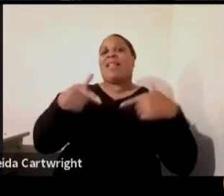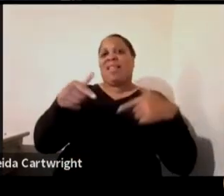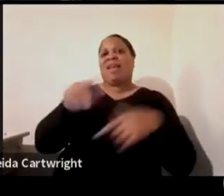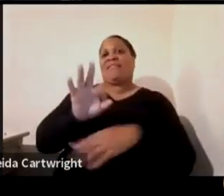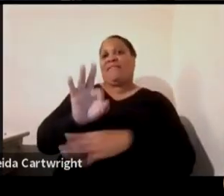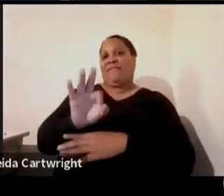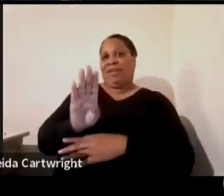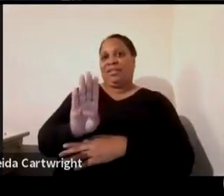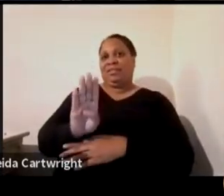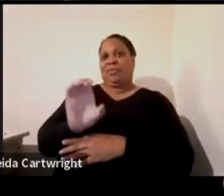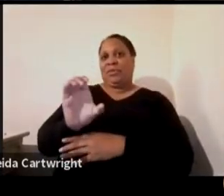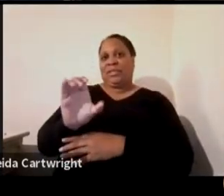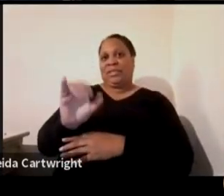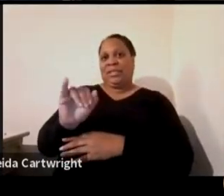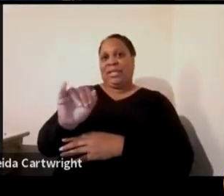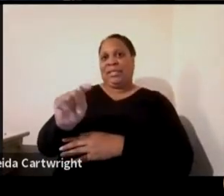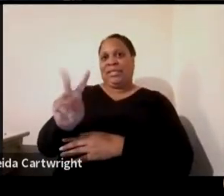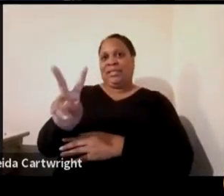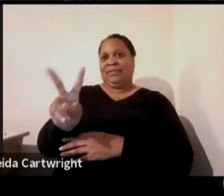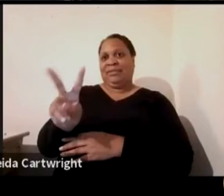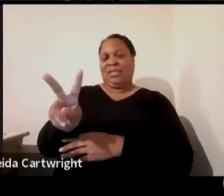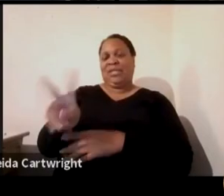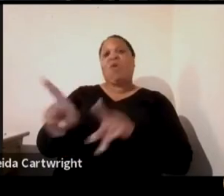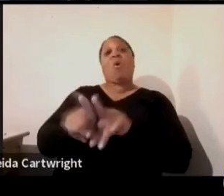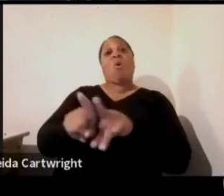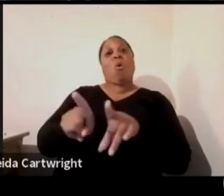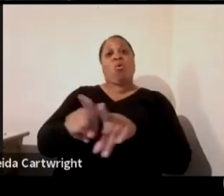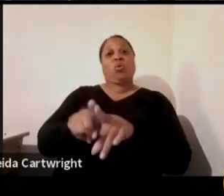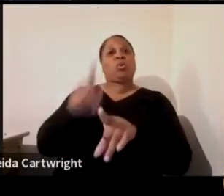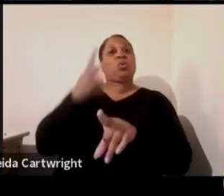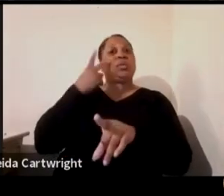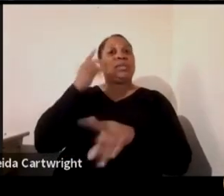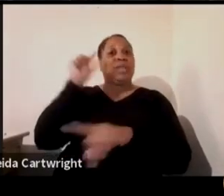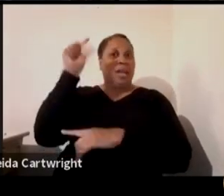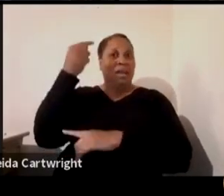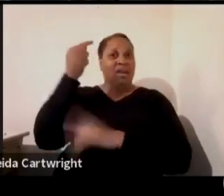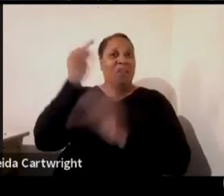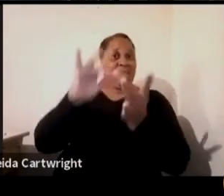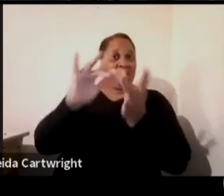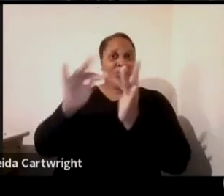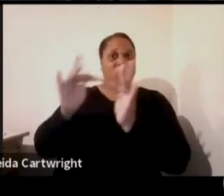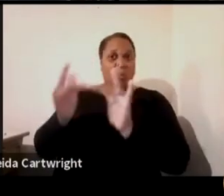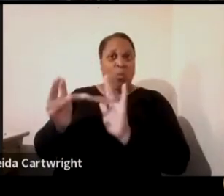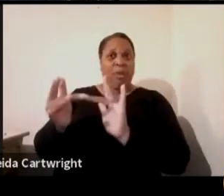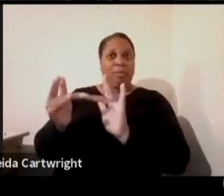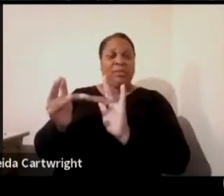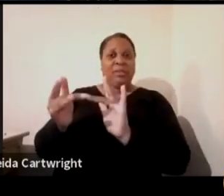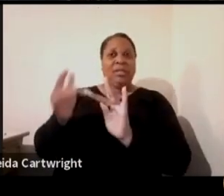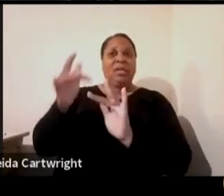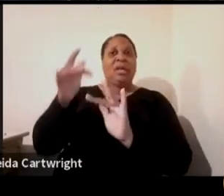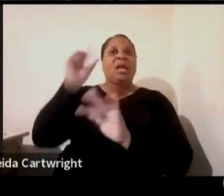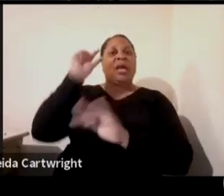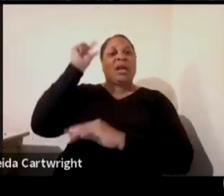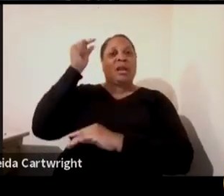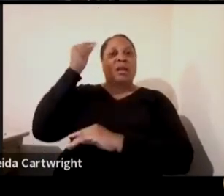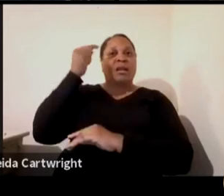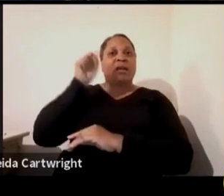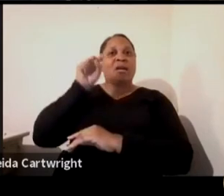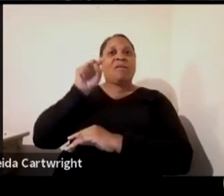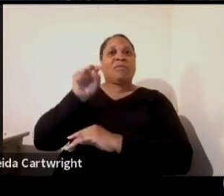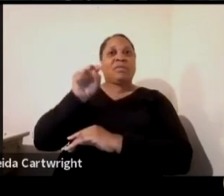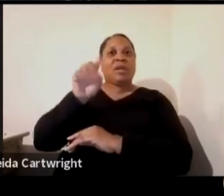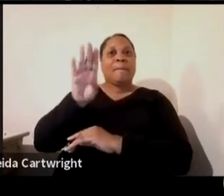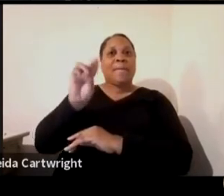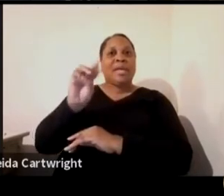on CITV, and you can also see us on government's website, gov.bm, and